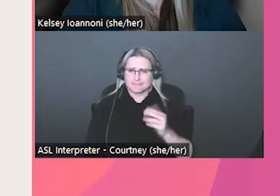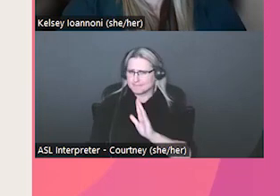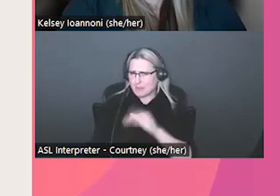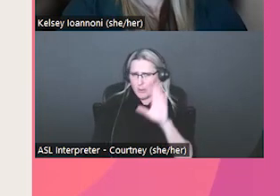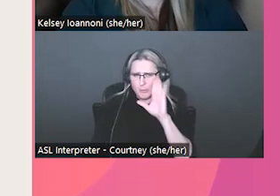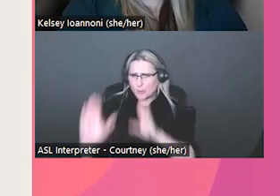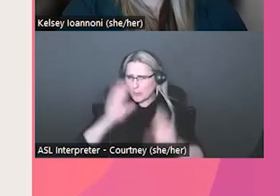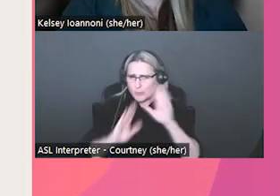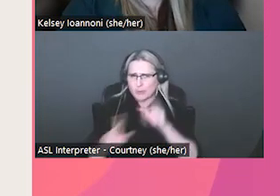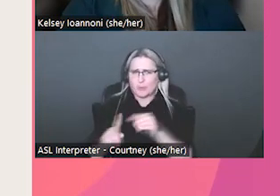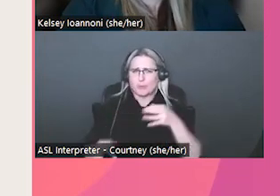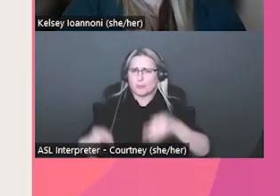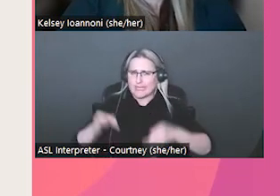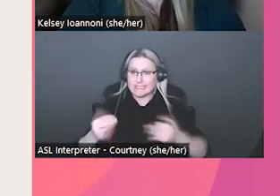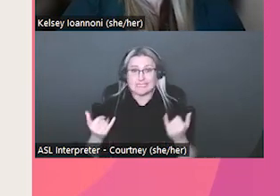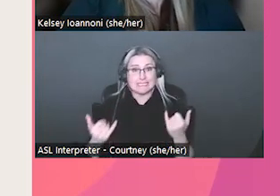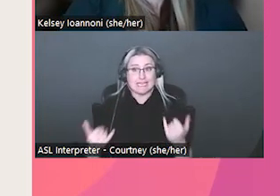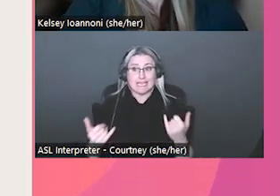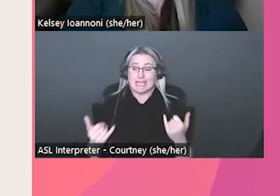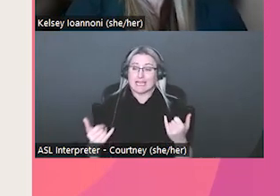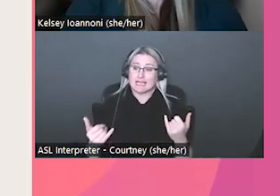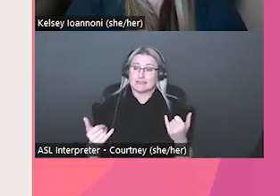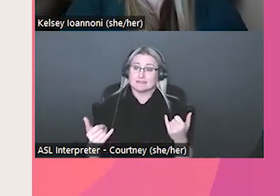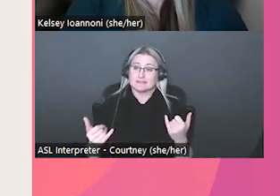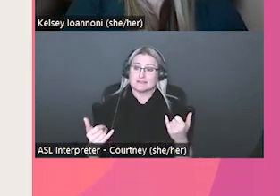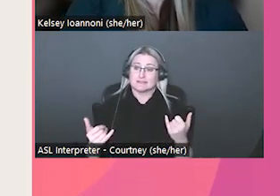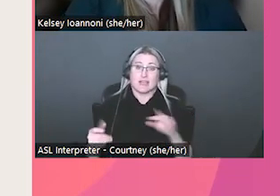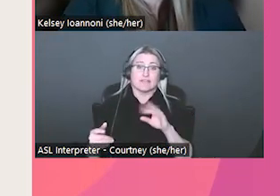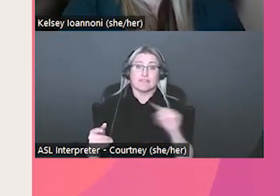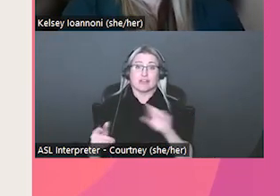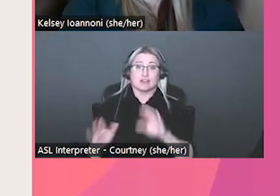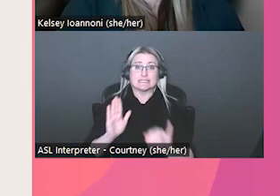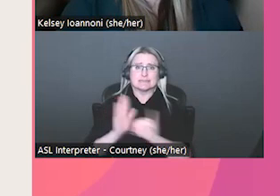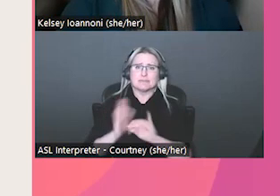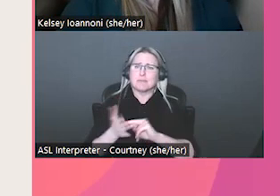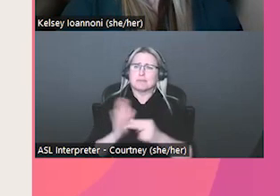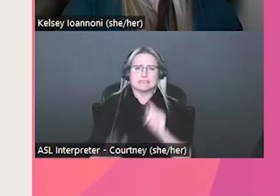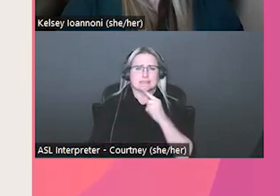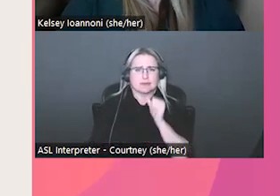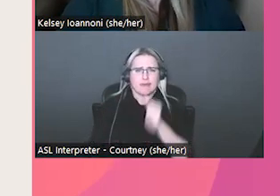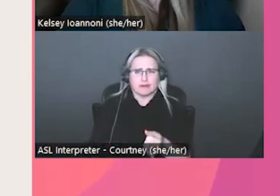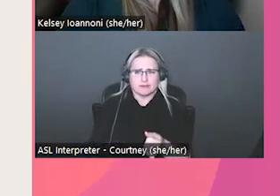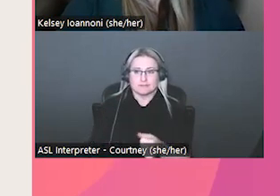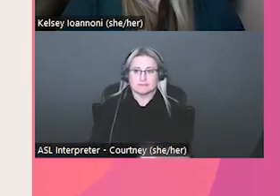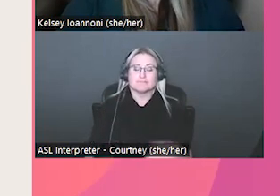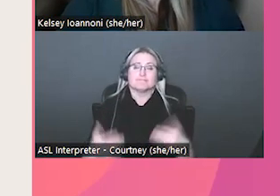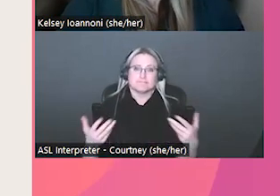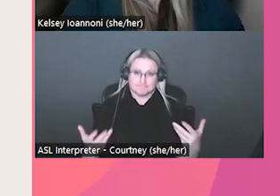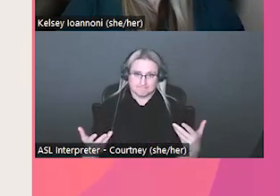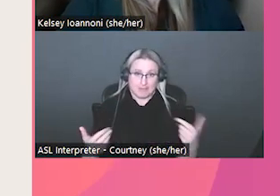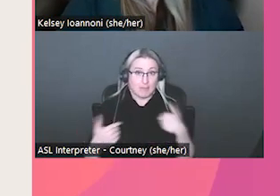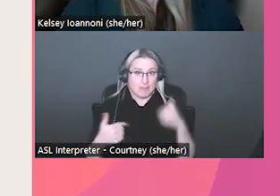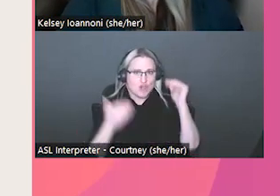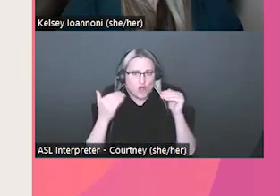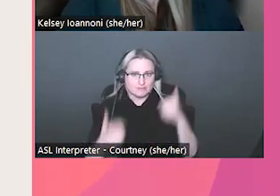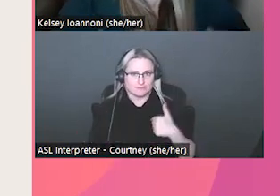much about your weight, especially now that you've made fatness your identity. You're not going to take it seriously. Still, as an adult, I'm 32